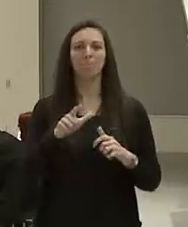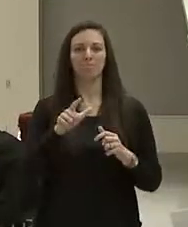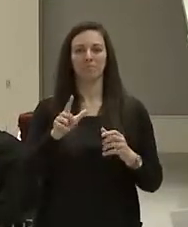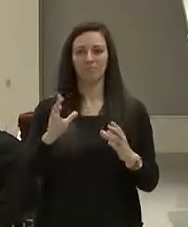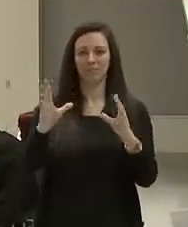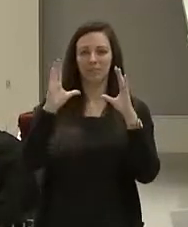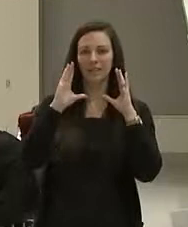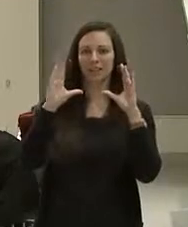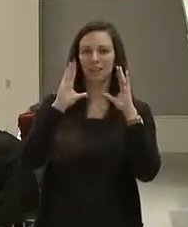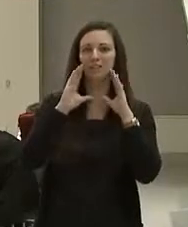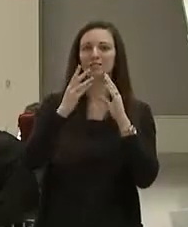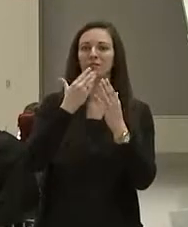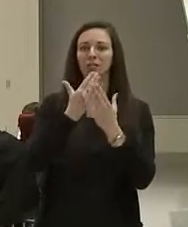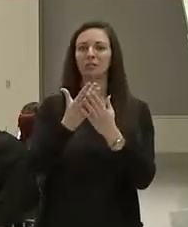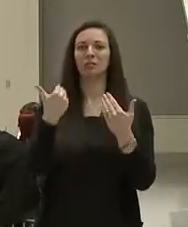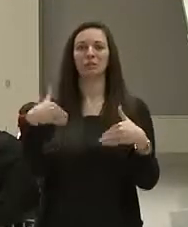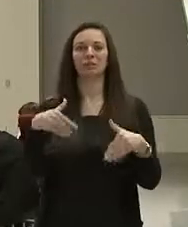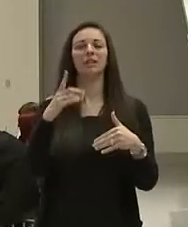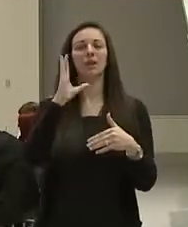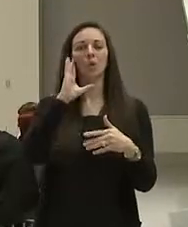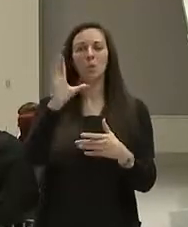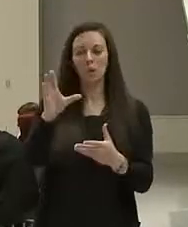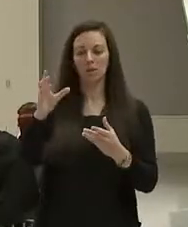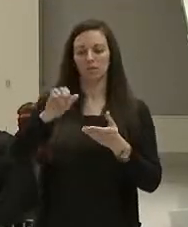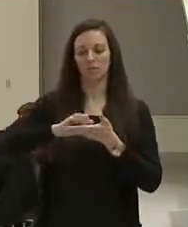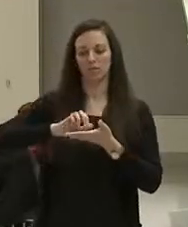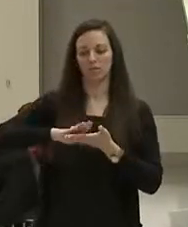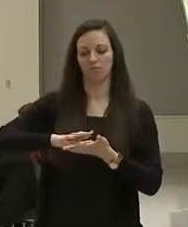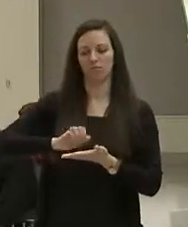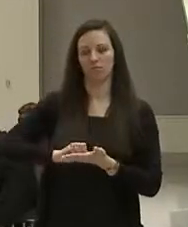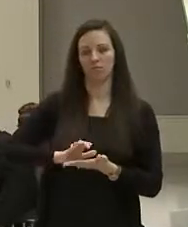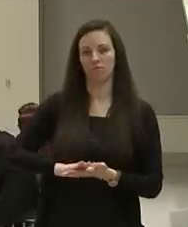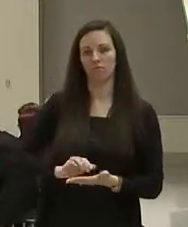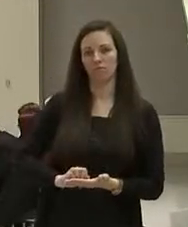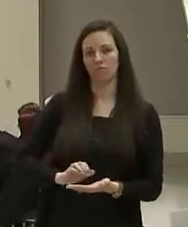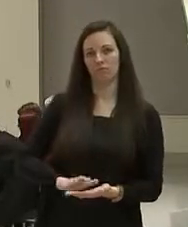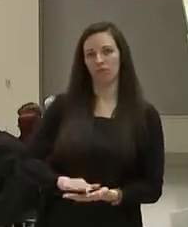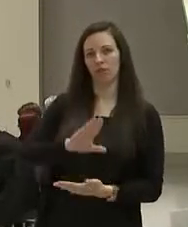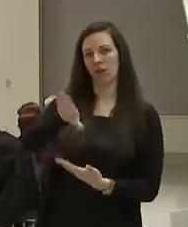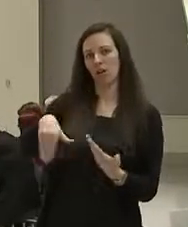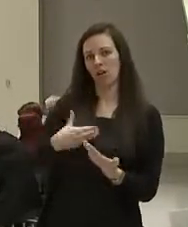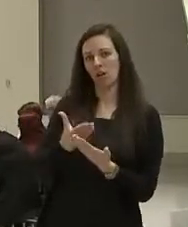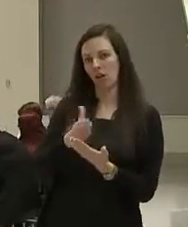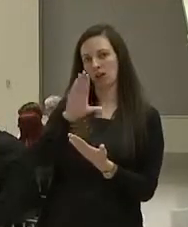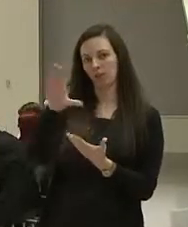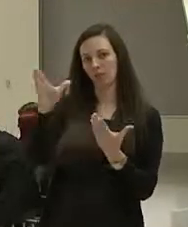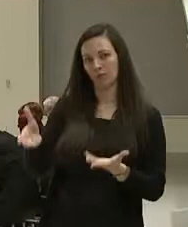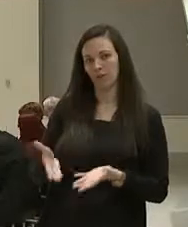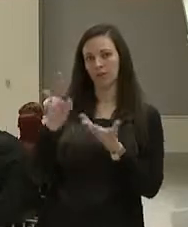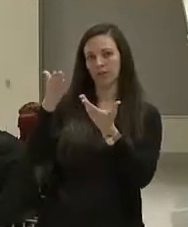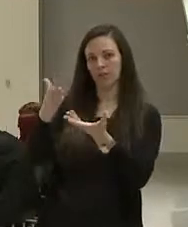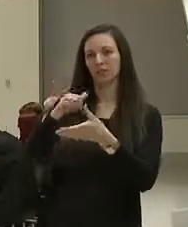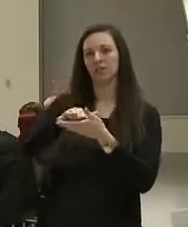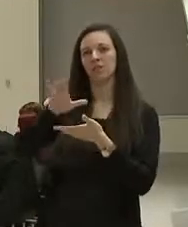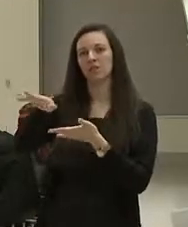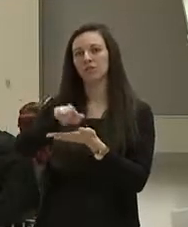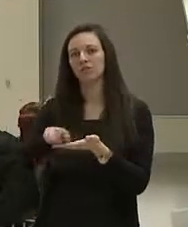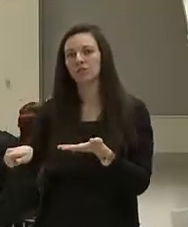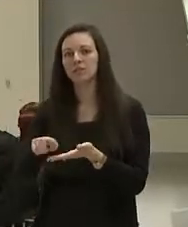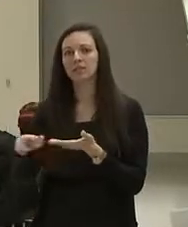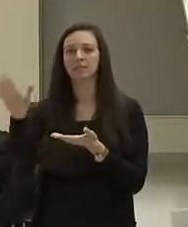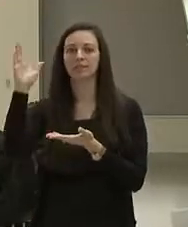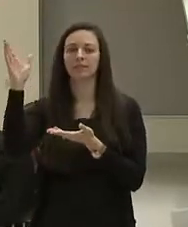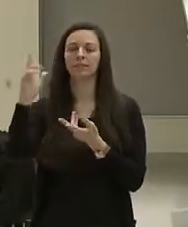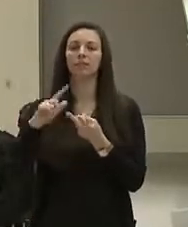attention. We will be getting all the recommendations that were made today, either written testimony as